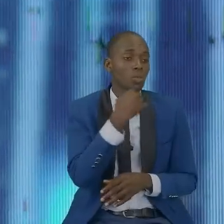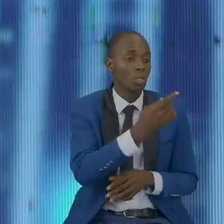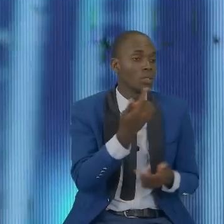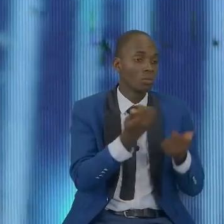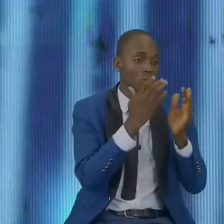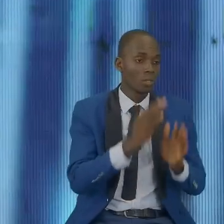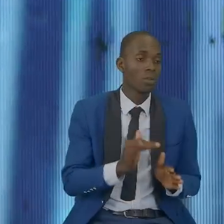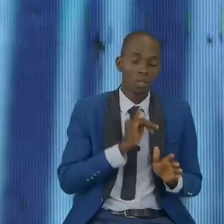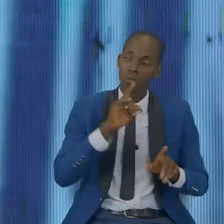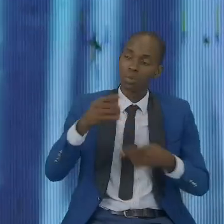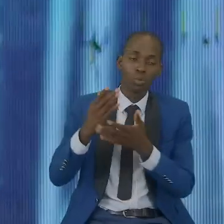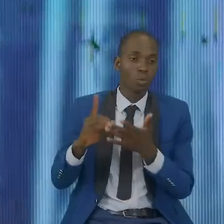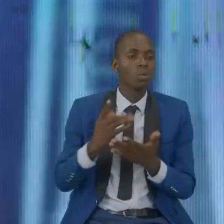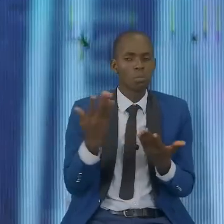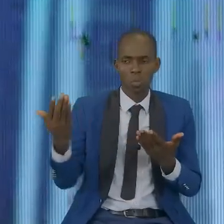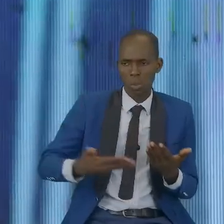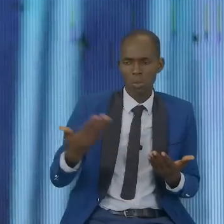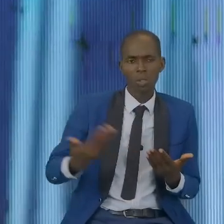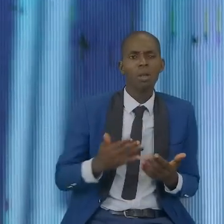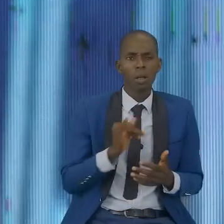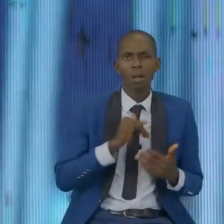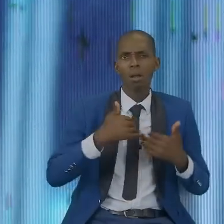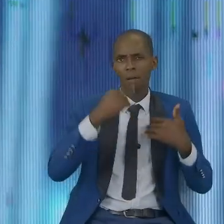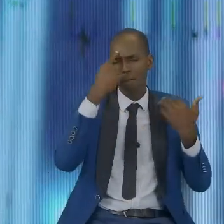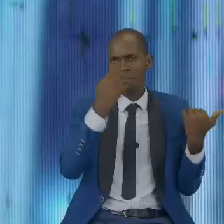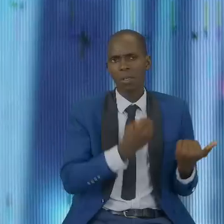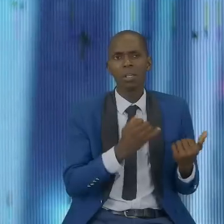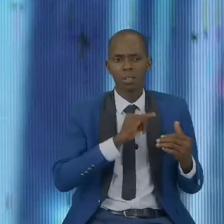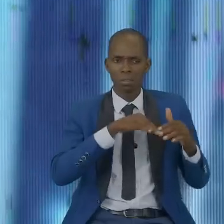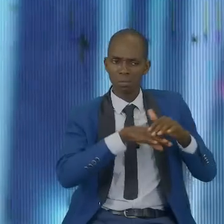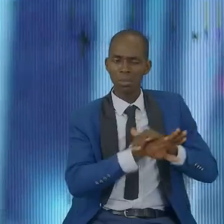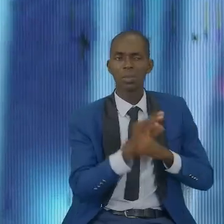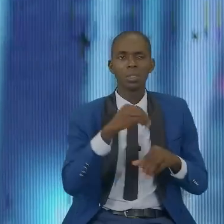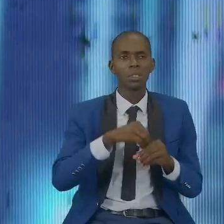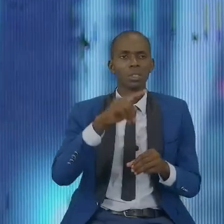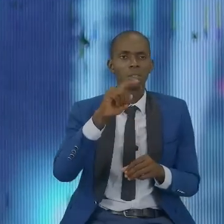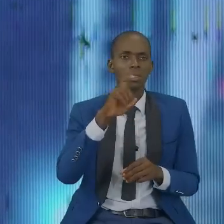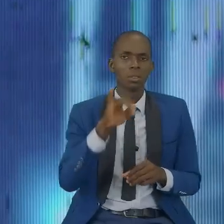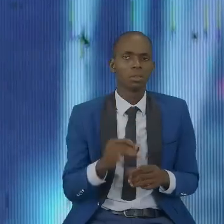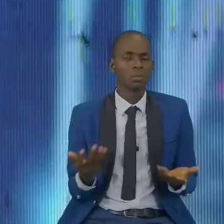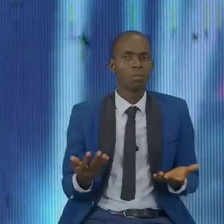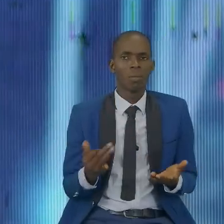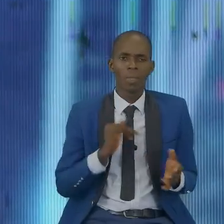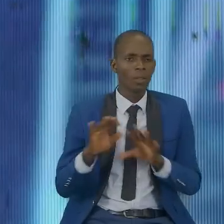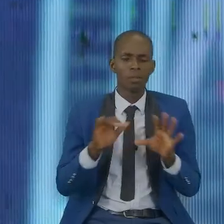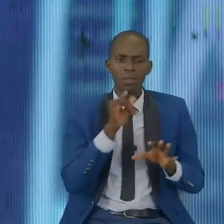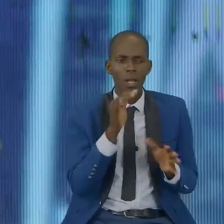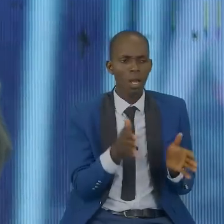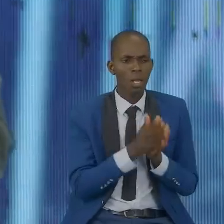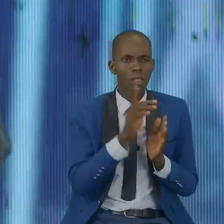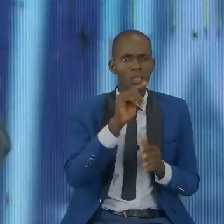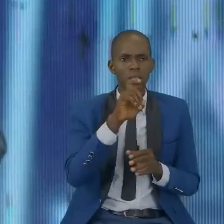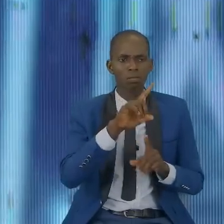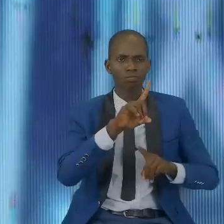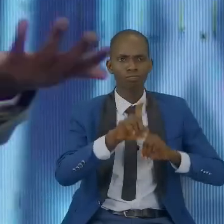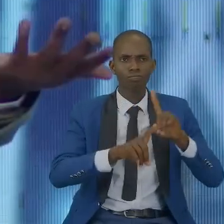said, enter in, and I have faith, and I entered in. And I didn't say, when did you renew your